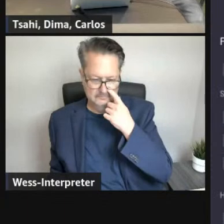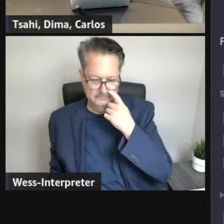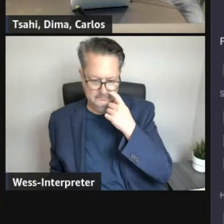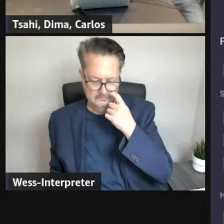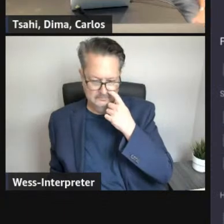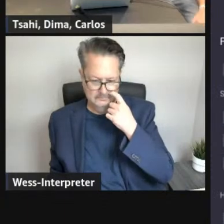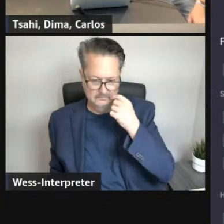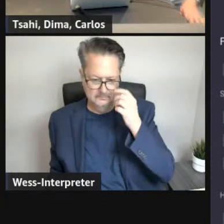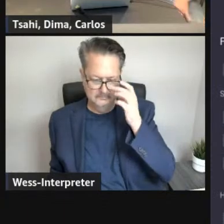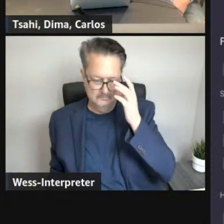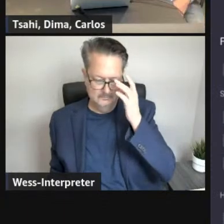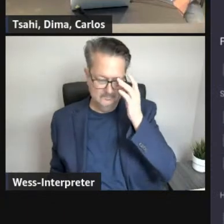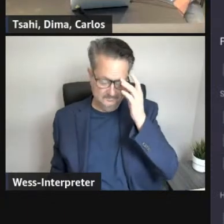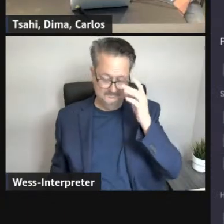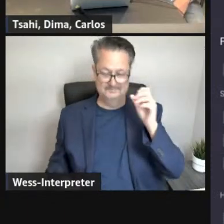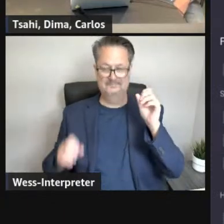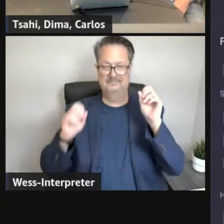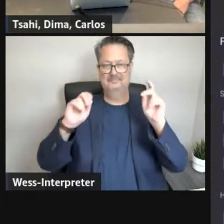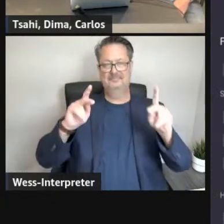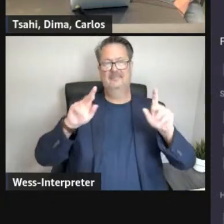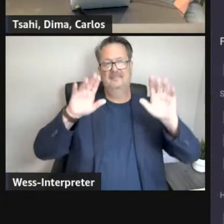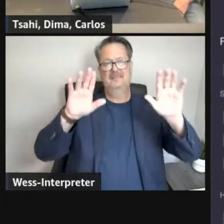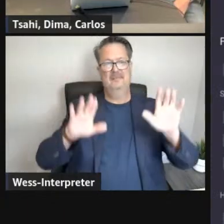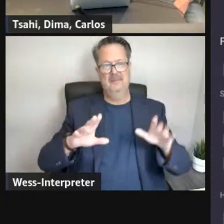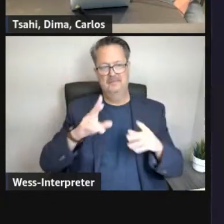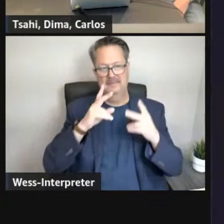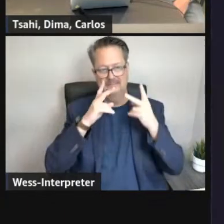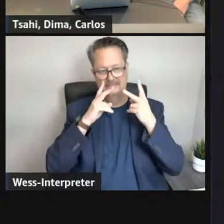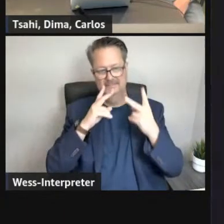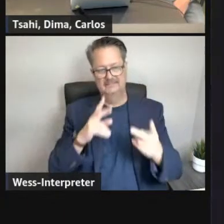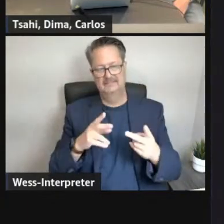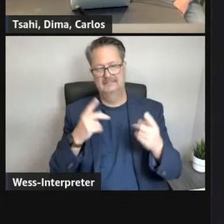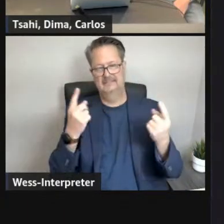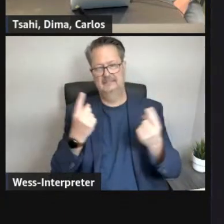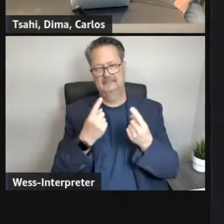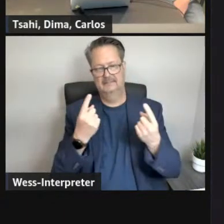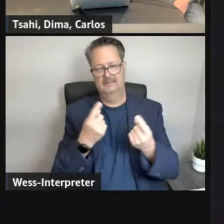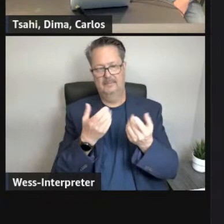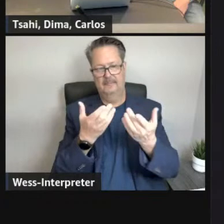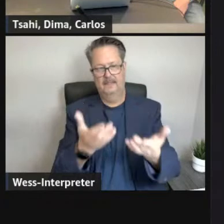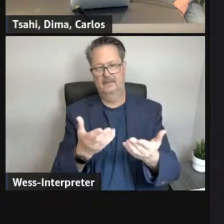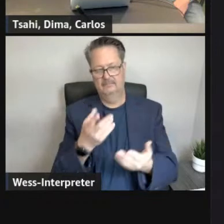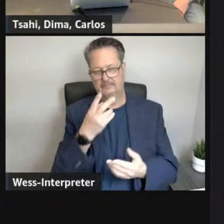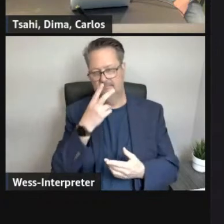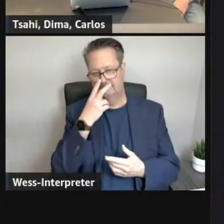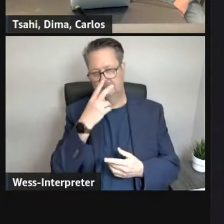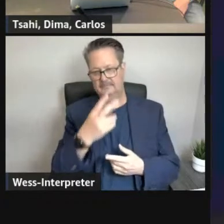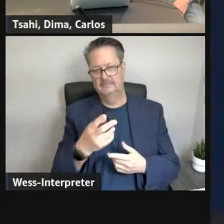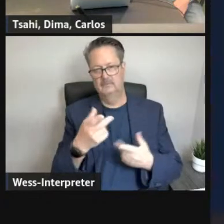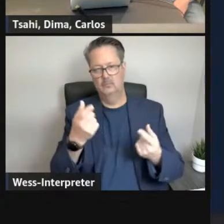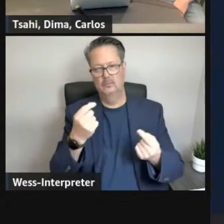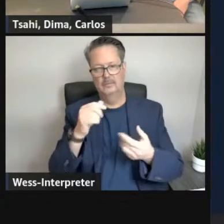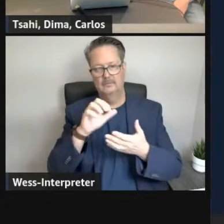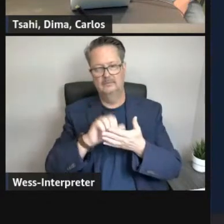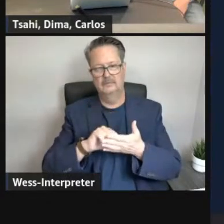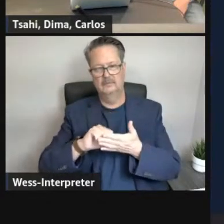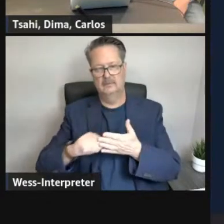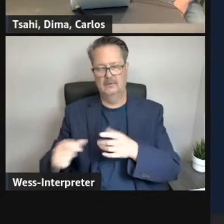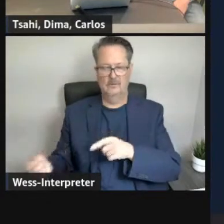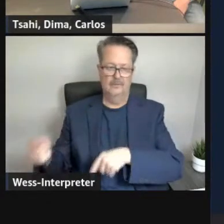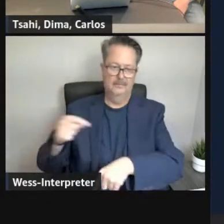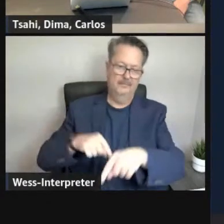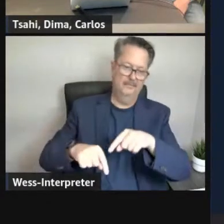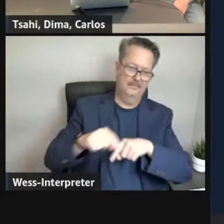There you go. Okay, great. So we can see something here. Let's see what was actually the task. So I will go back to the Jam